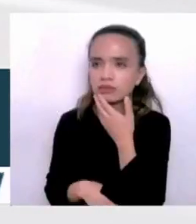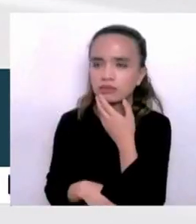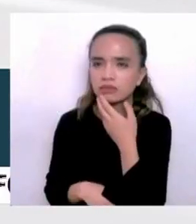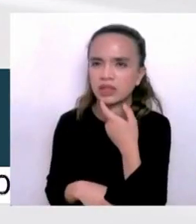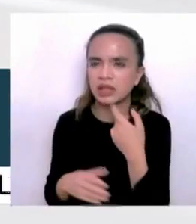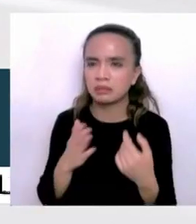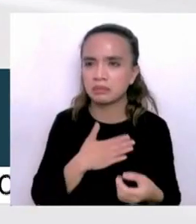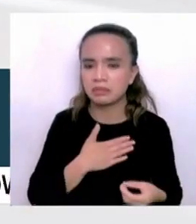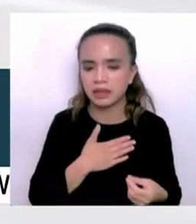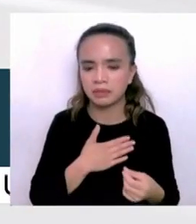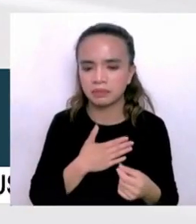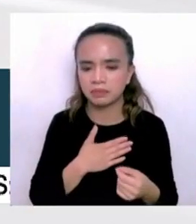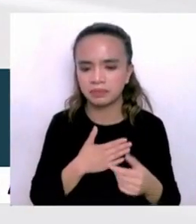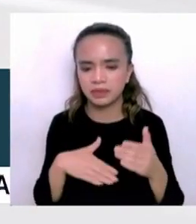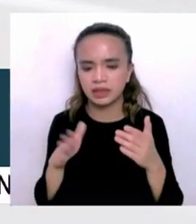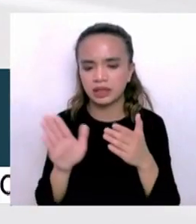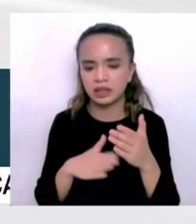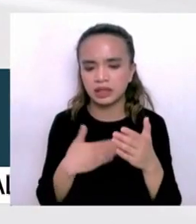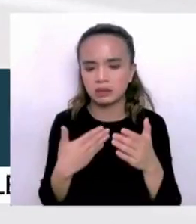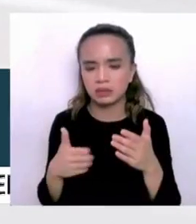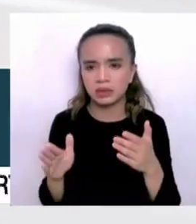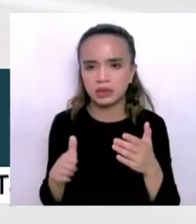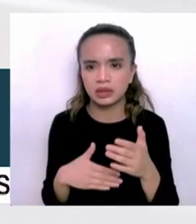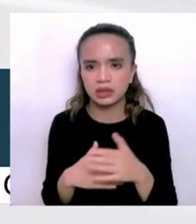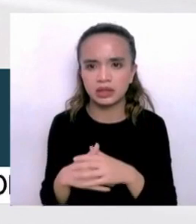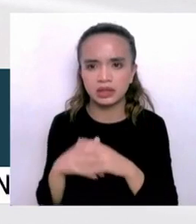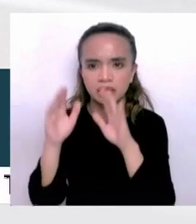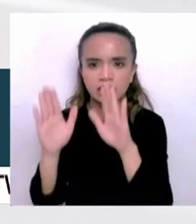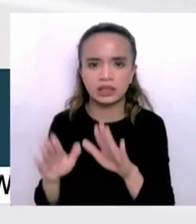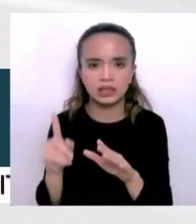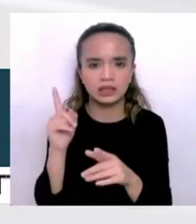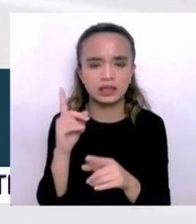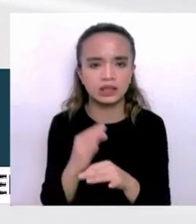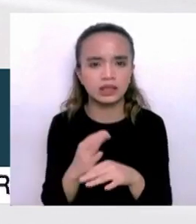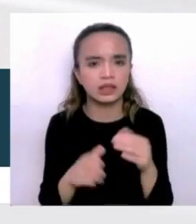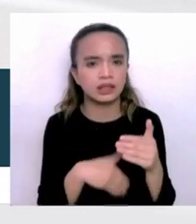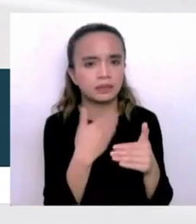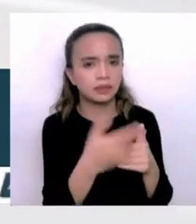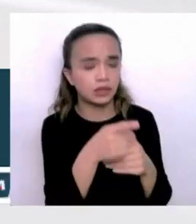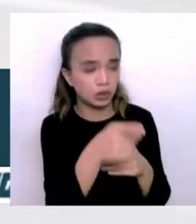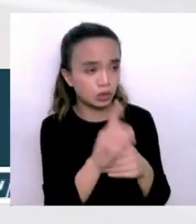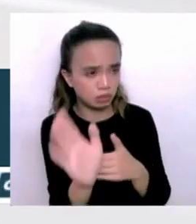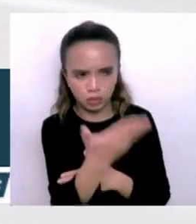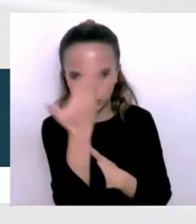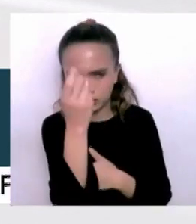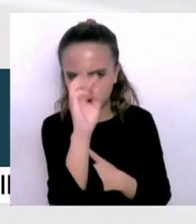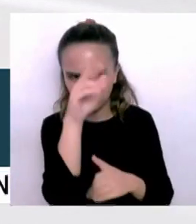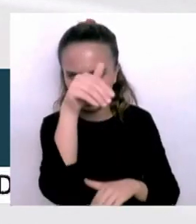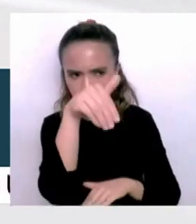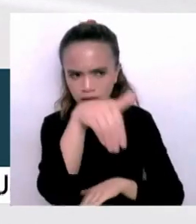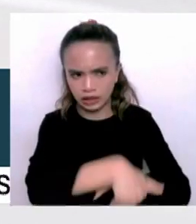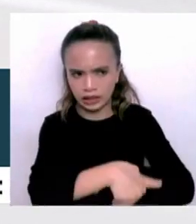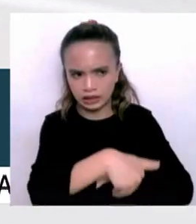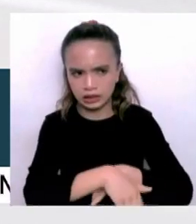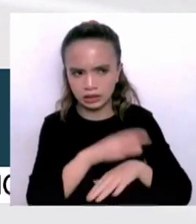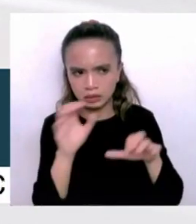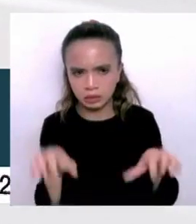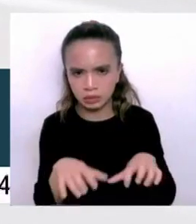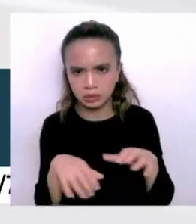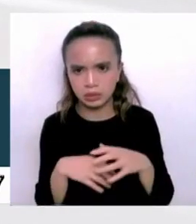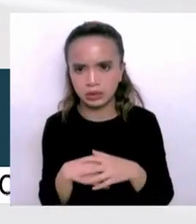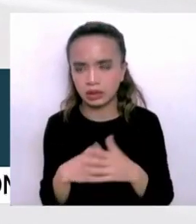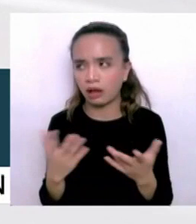my greatest night faithfulness. Are you a morning person or a night owl?